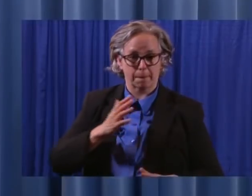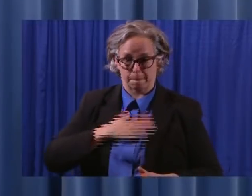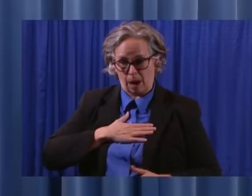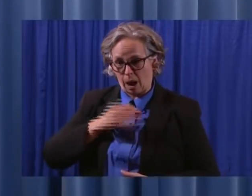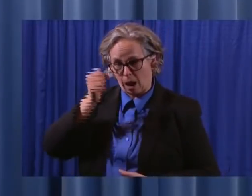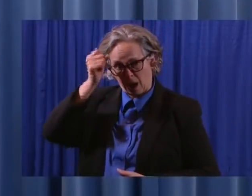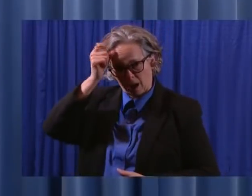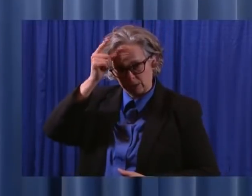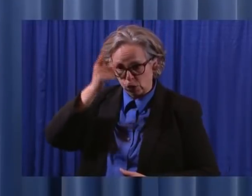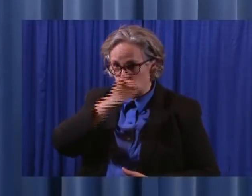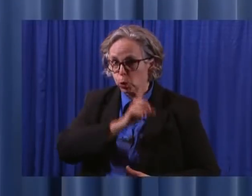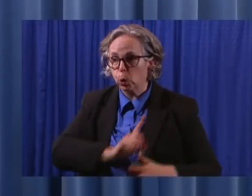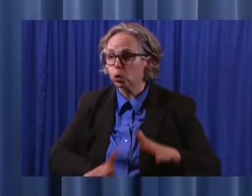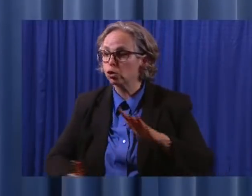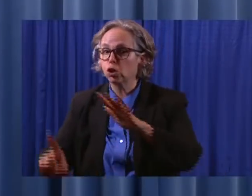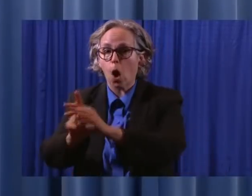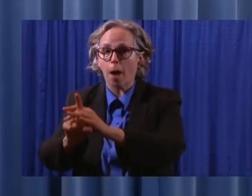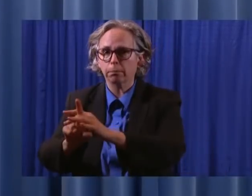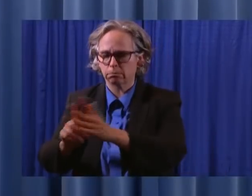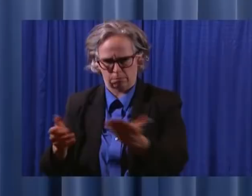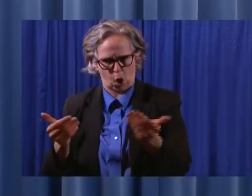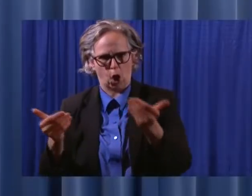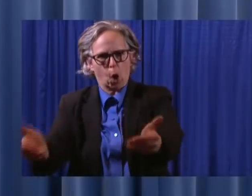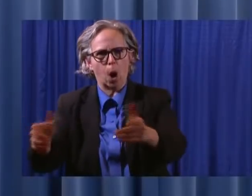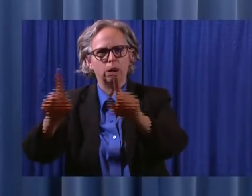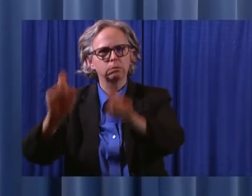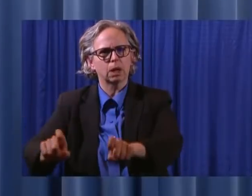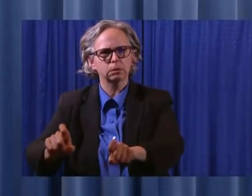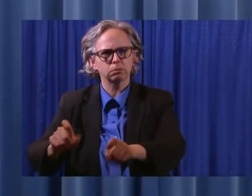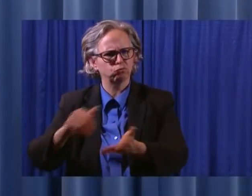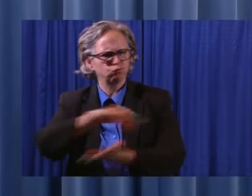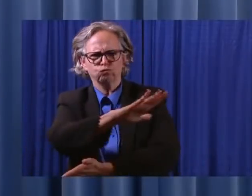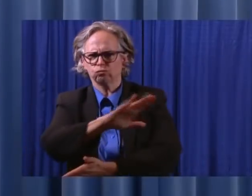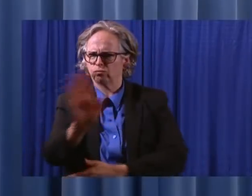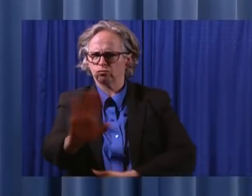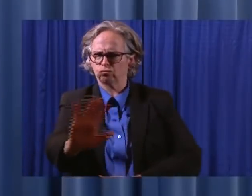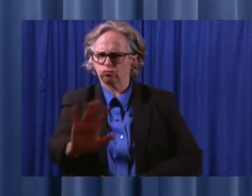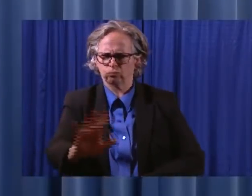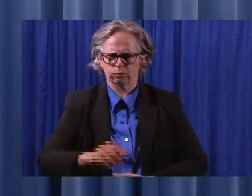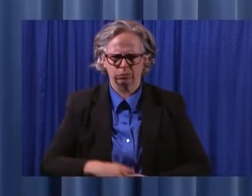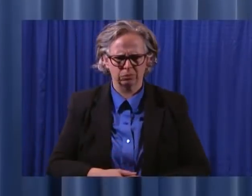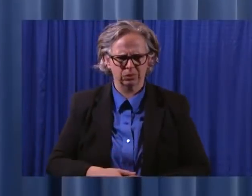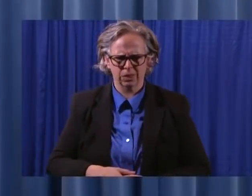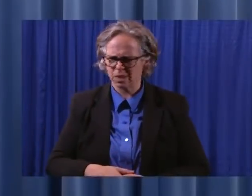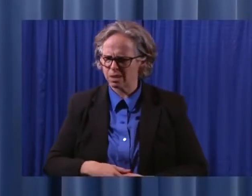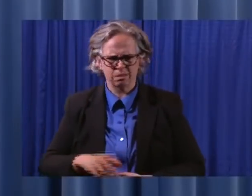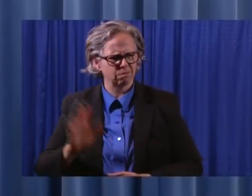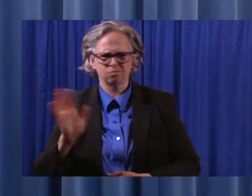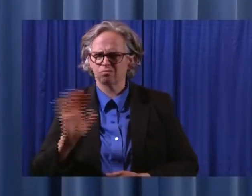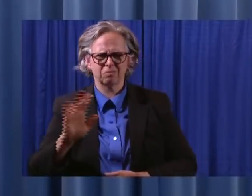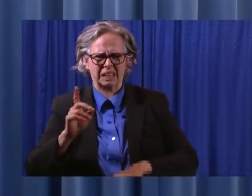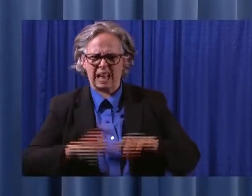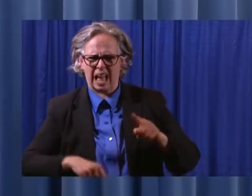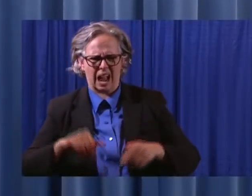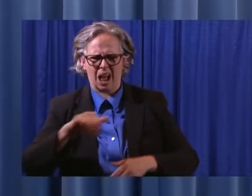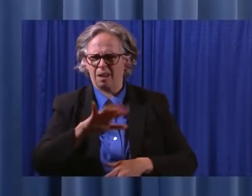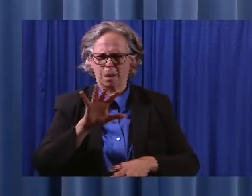apologize to our citizen who showed up and didn't have an appointment, or was told that she had to have an appointment or he had to have an